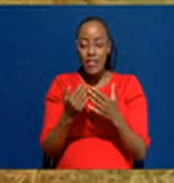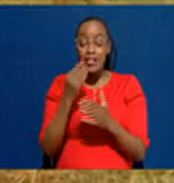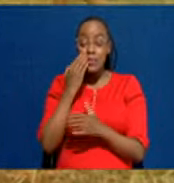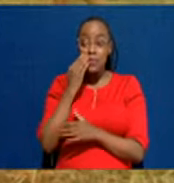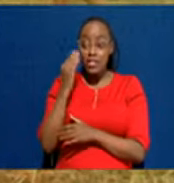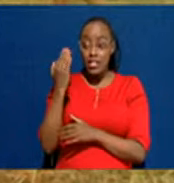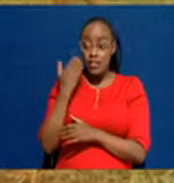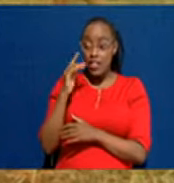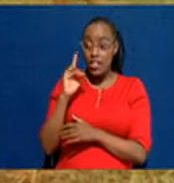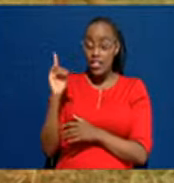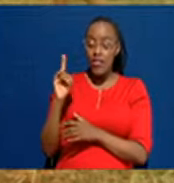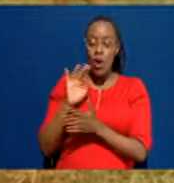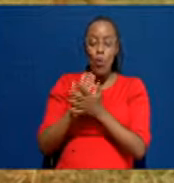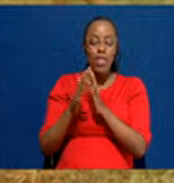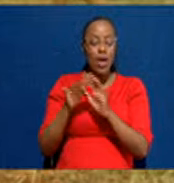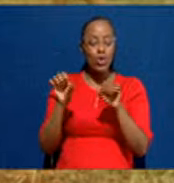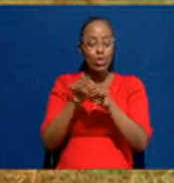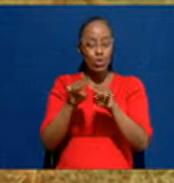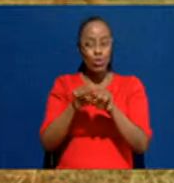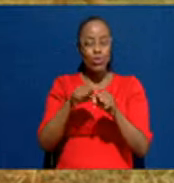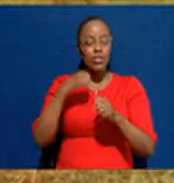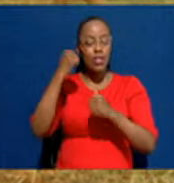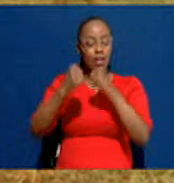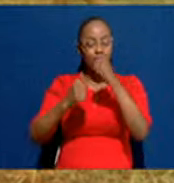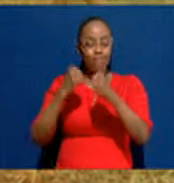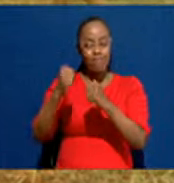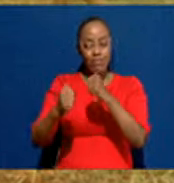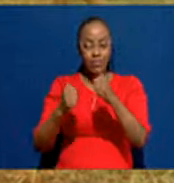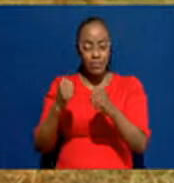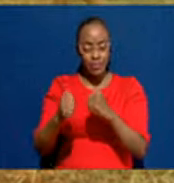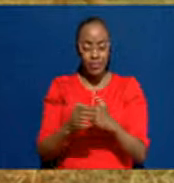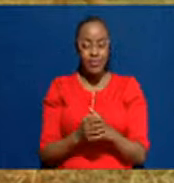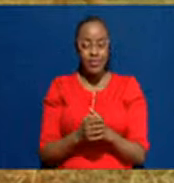is, barefooted.